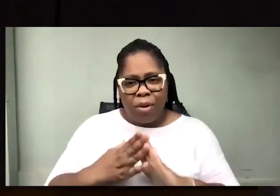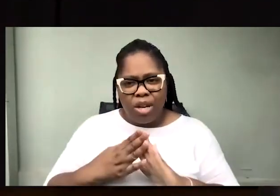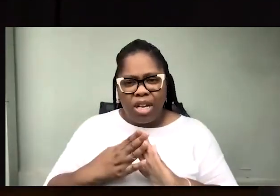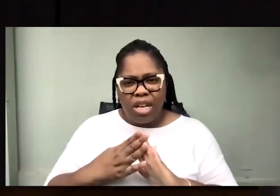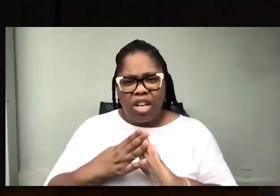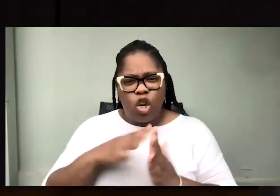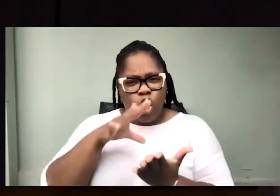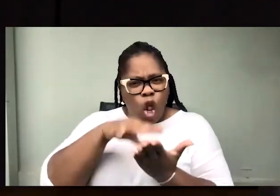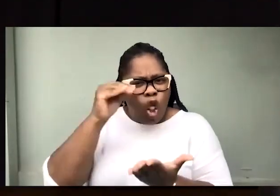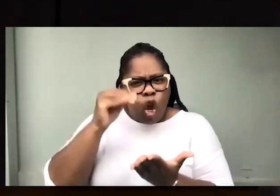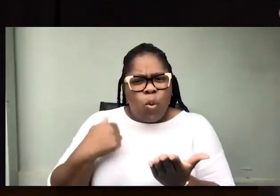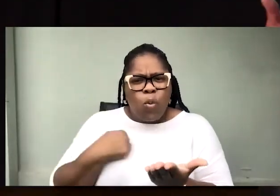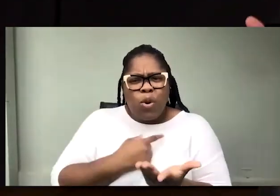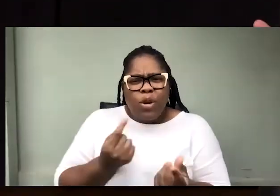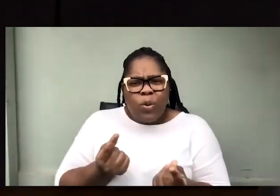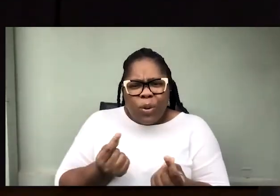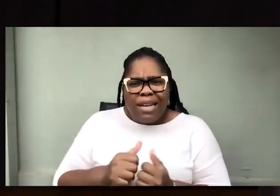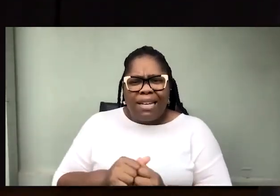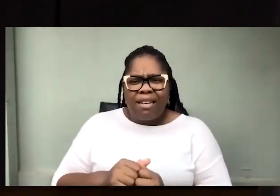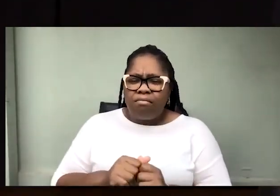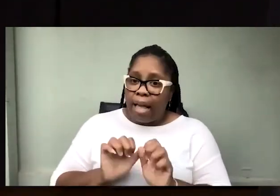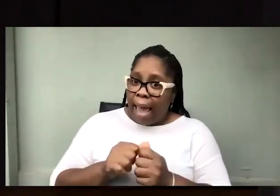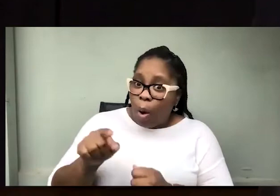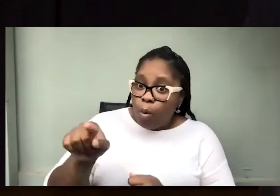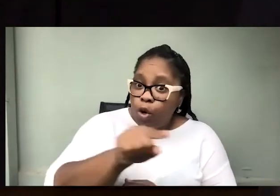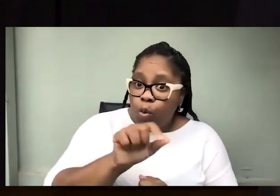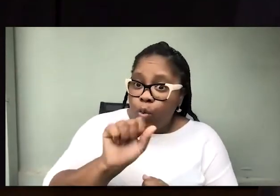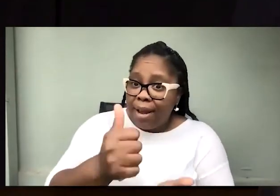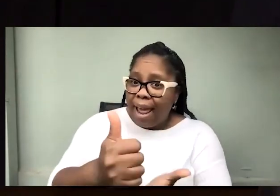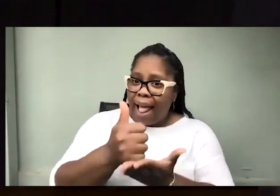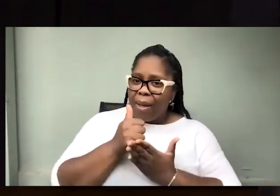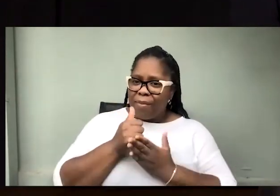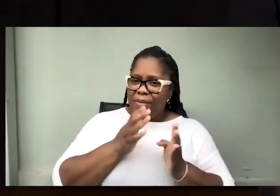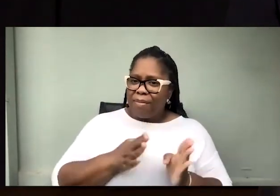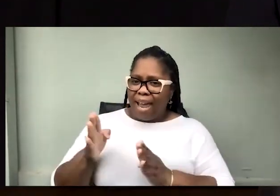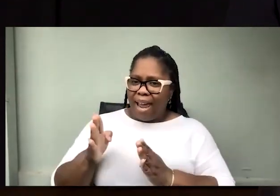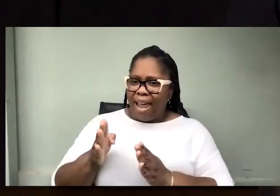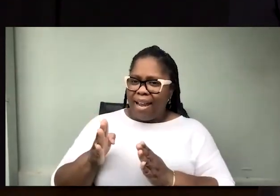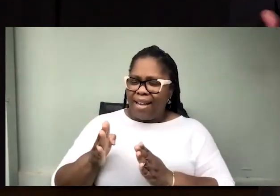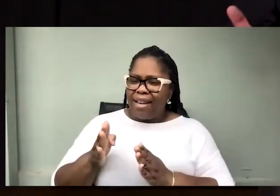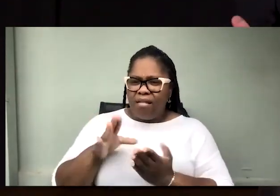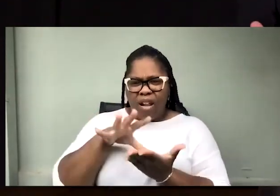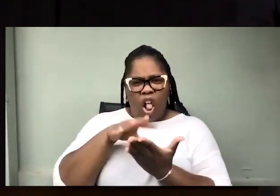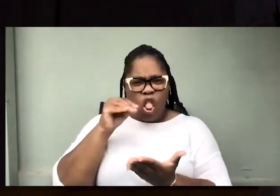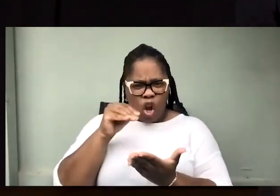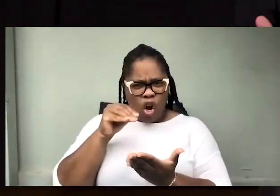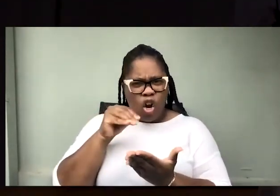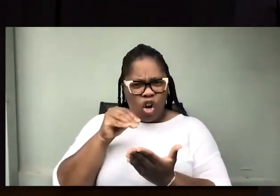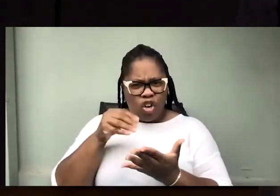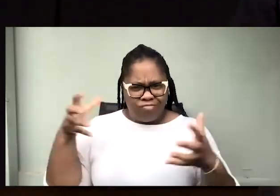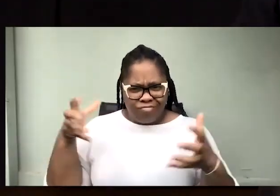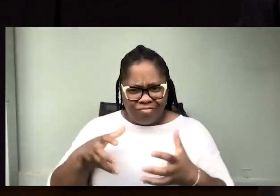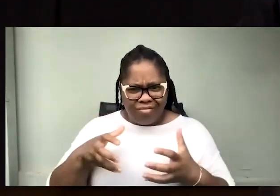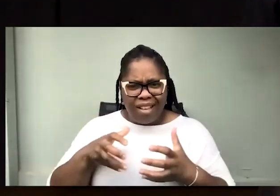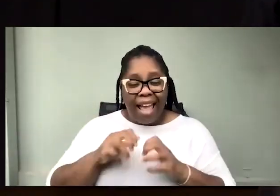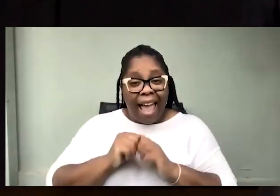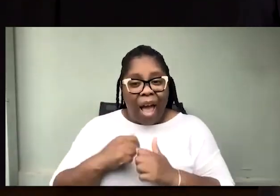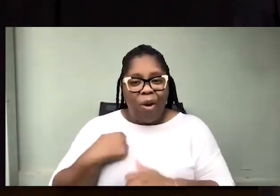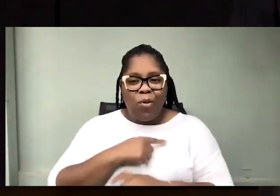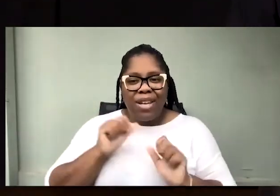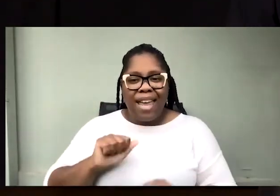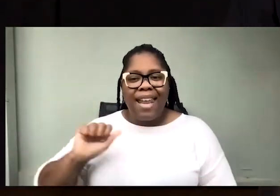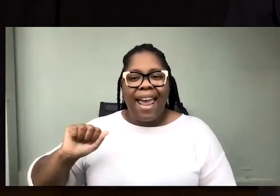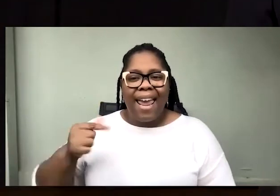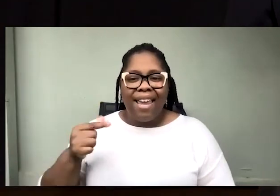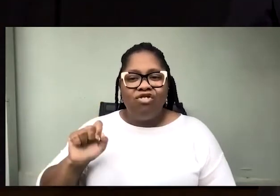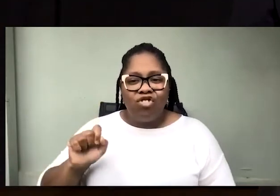doing, to learn how you can help further that planning, and learn collectively how all of us can age well. Thanks for